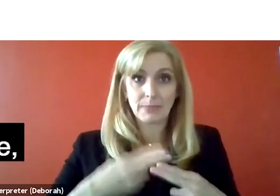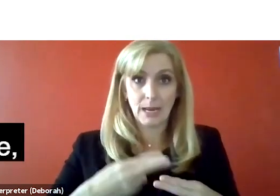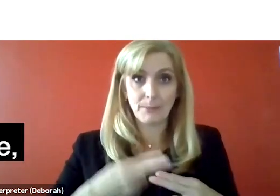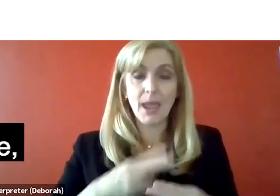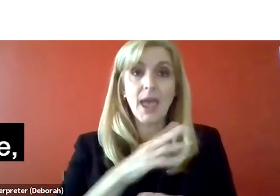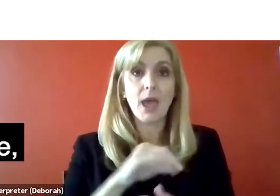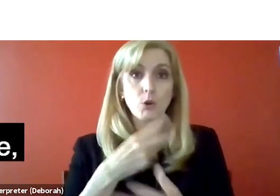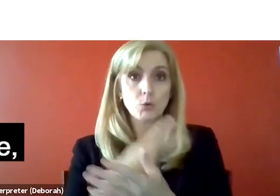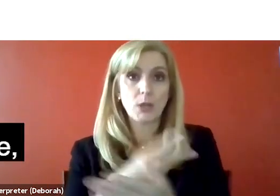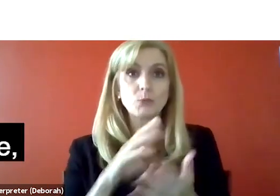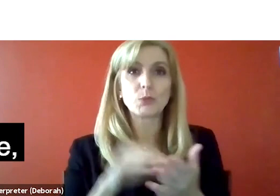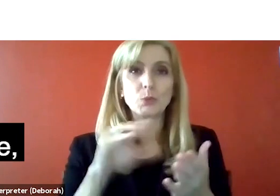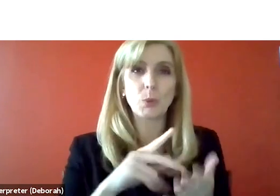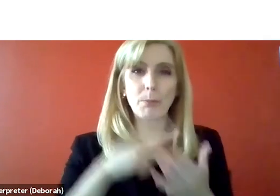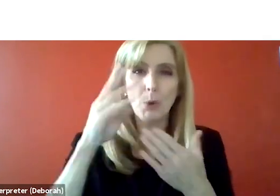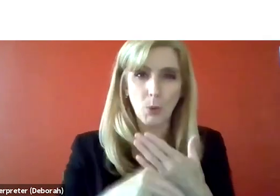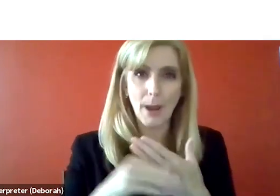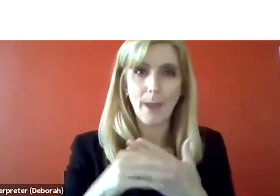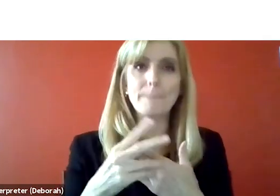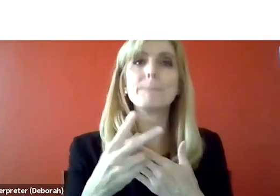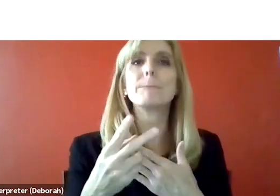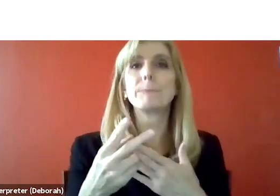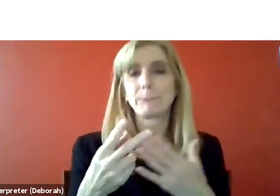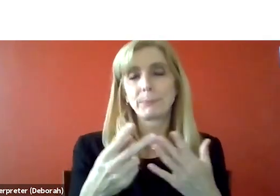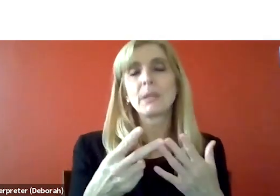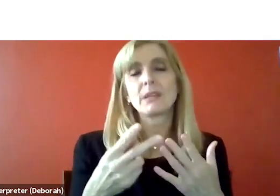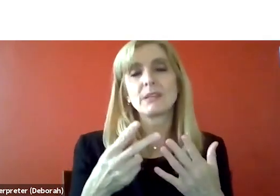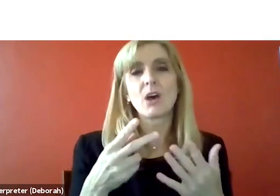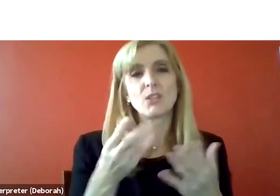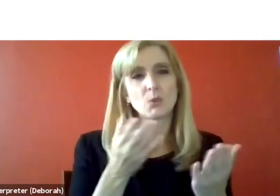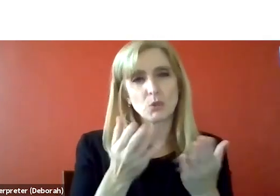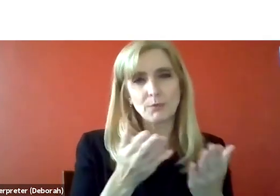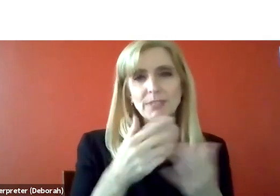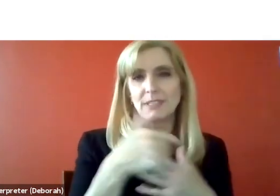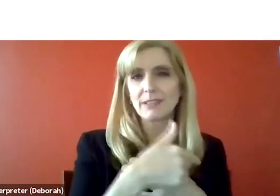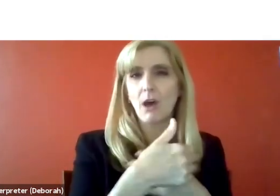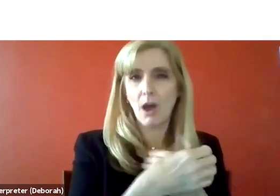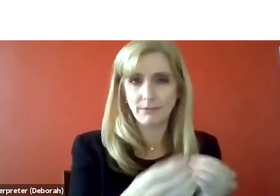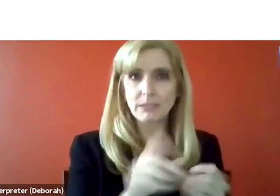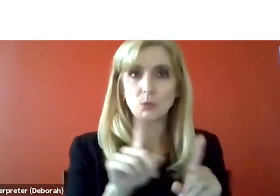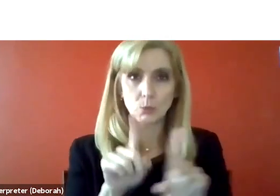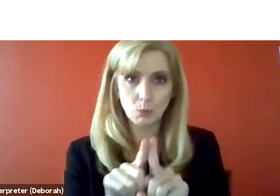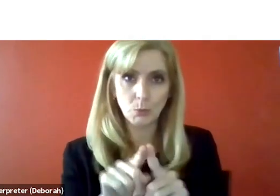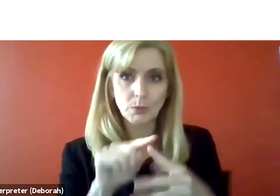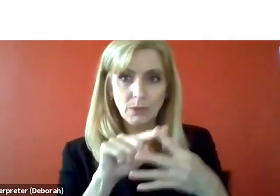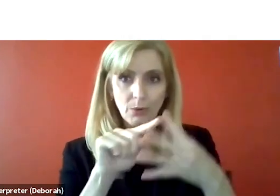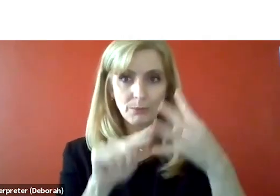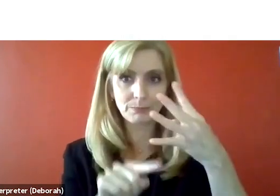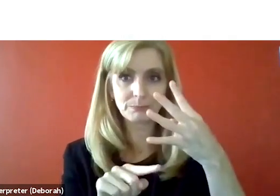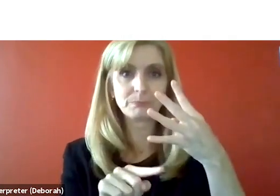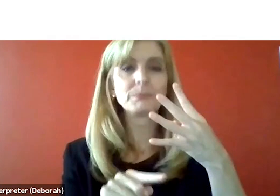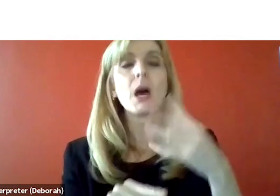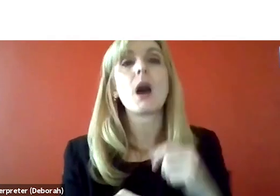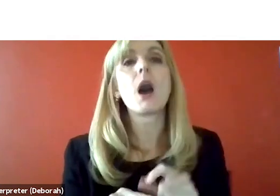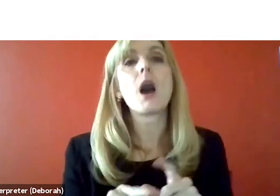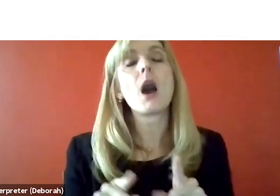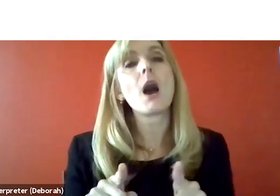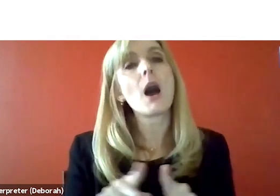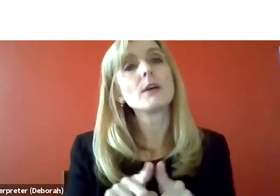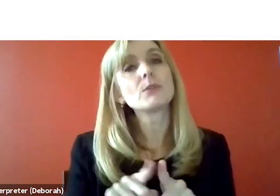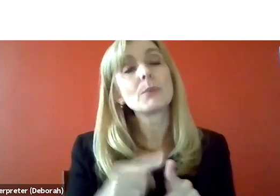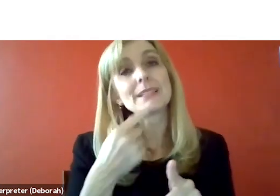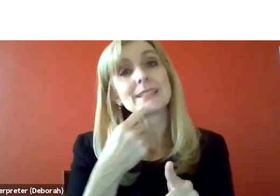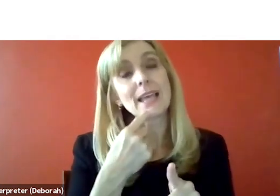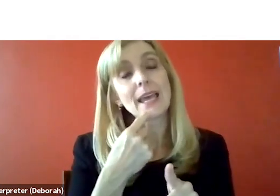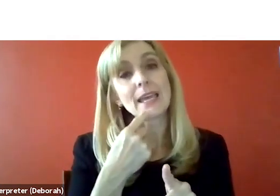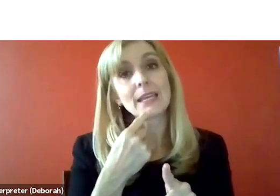Graduate Student Program and Graduate Student and Program Services Office as well. And in addition, I did want to note that there are